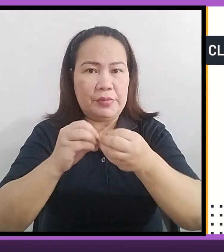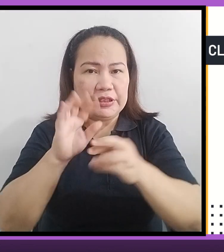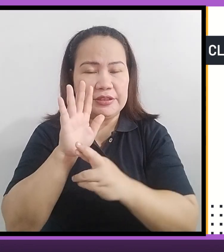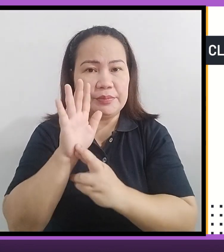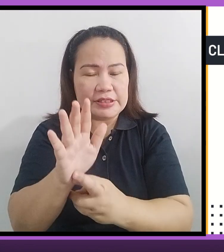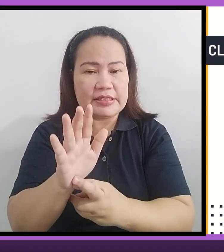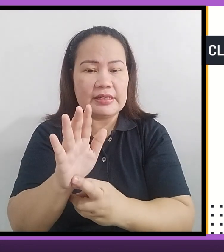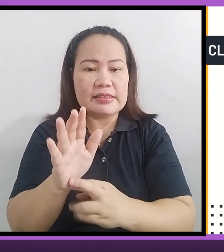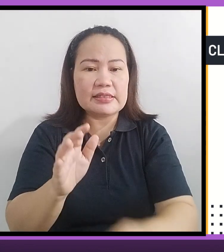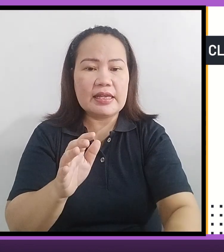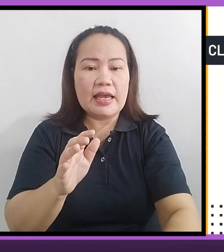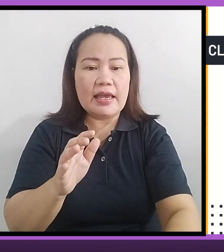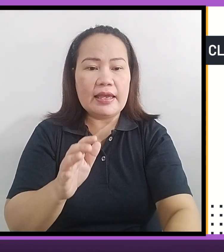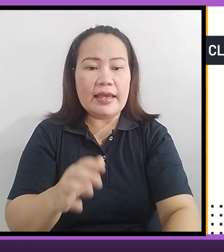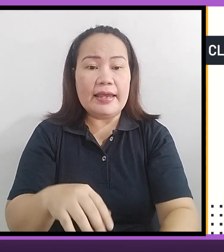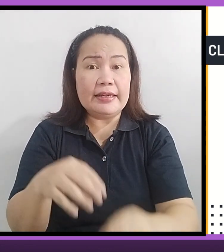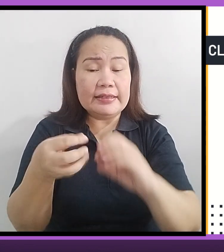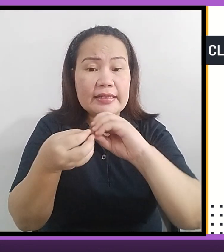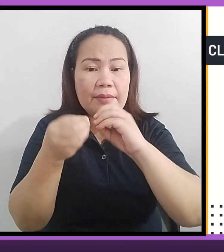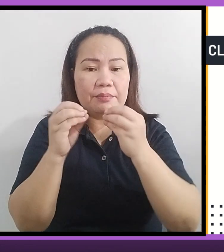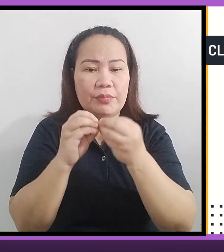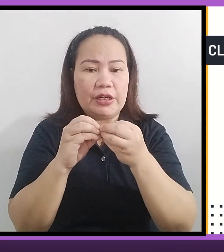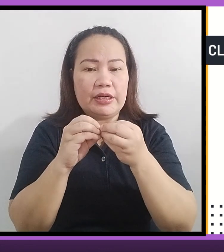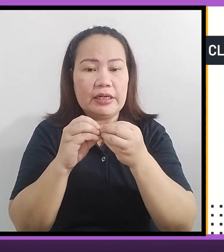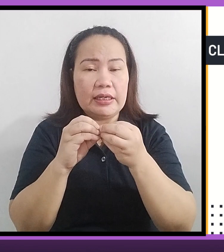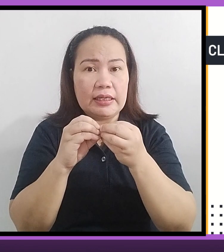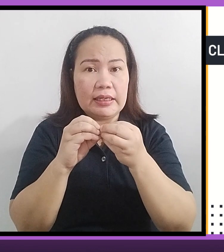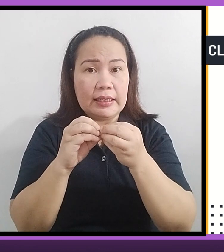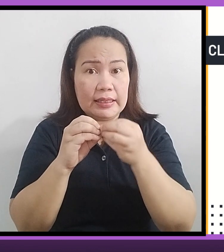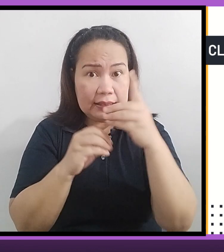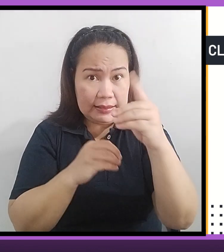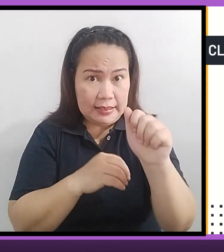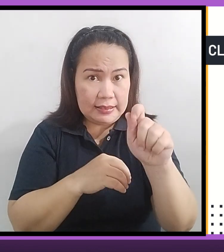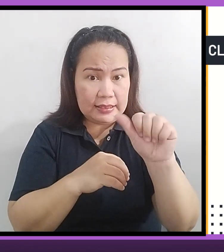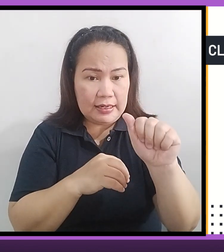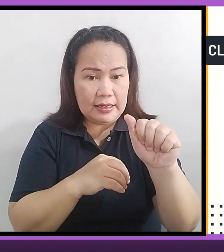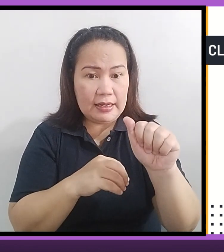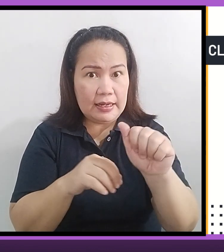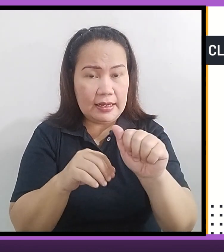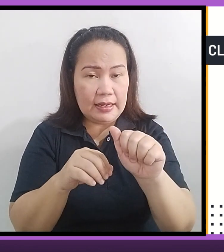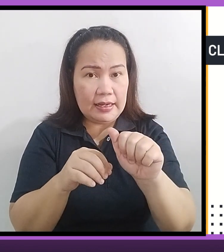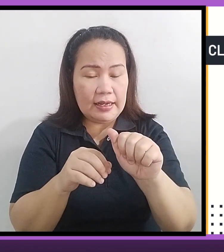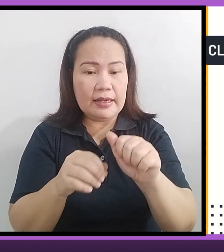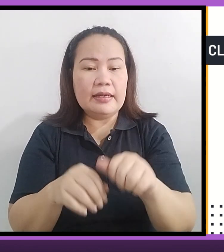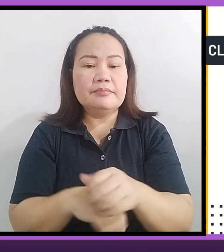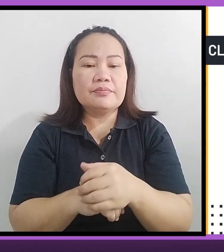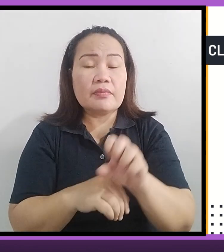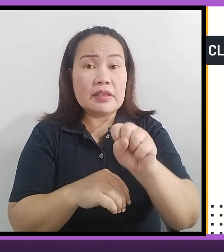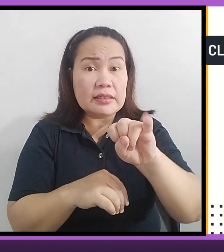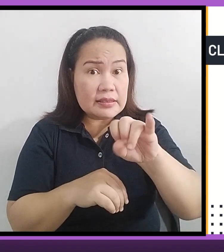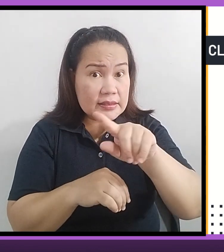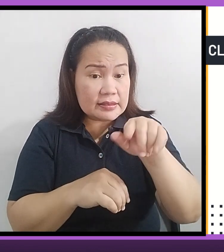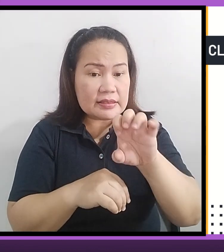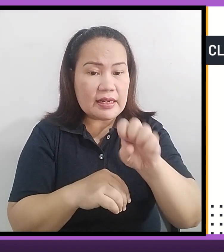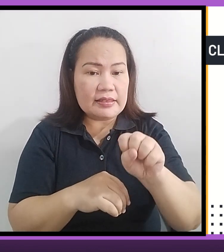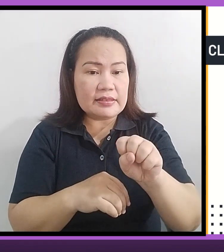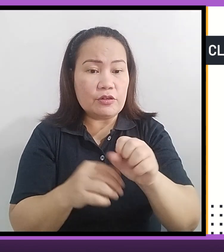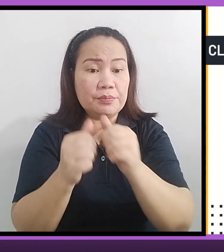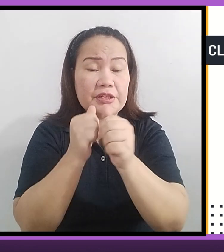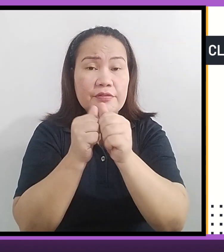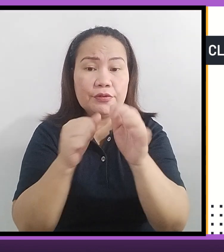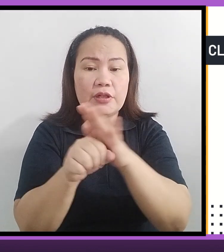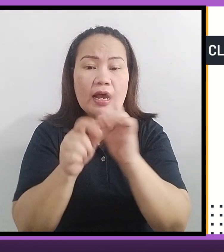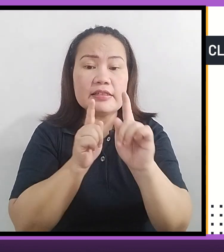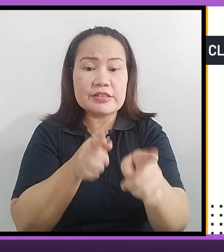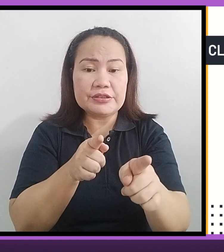amount or account. So it also a numerical data. Sizes are meaningful and answer questions